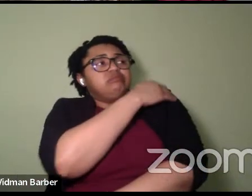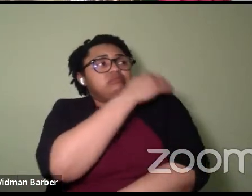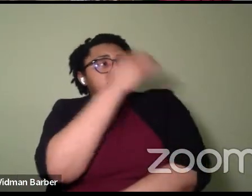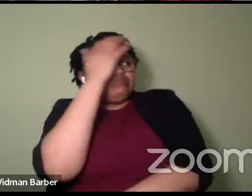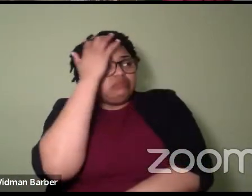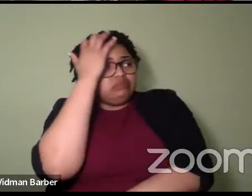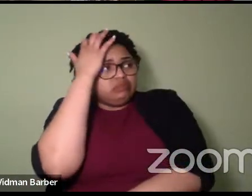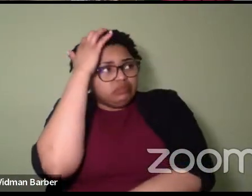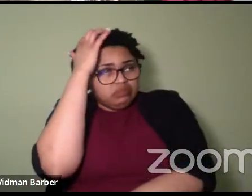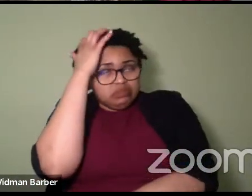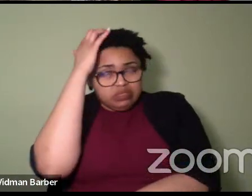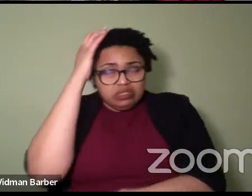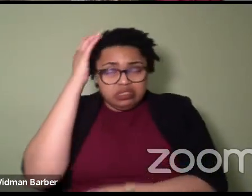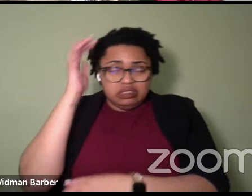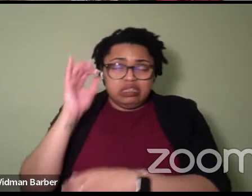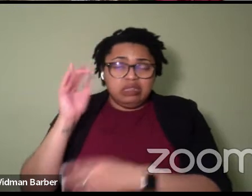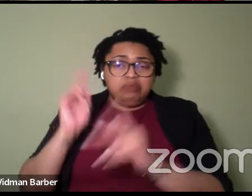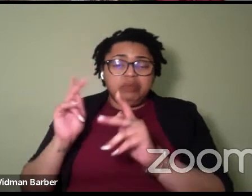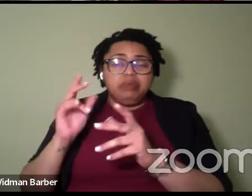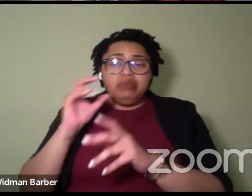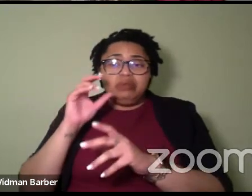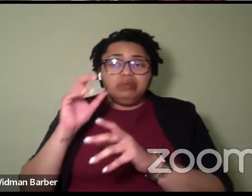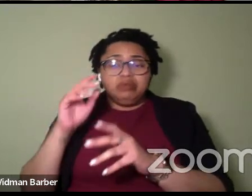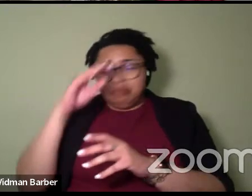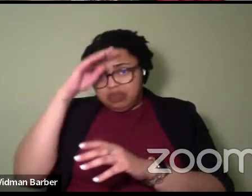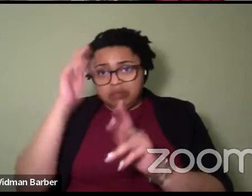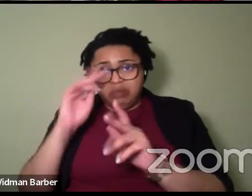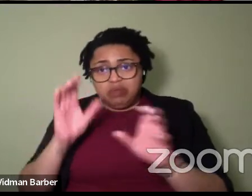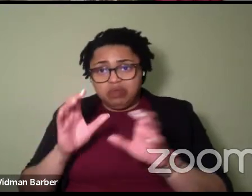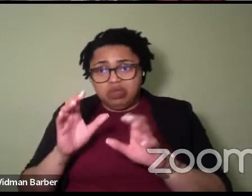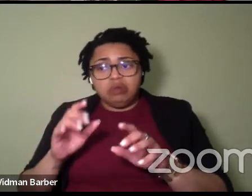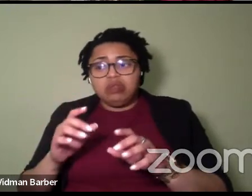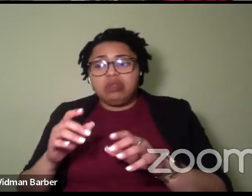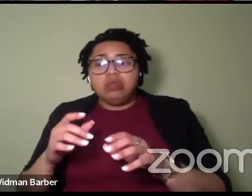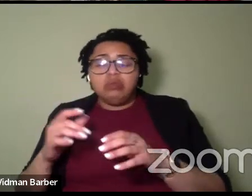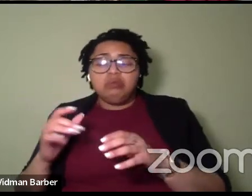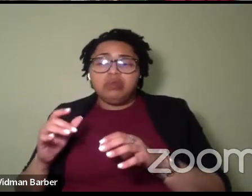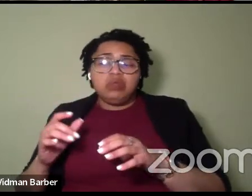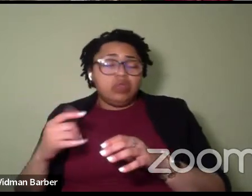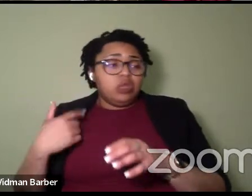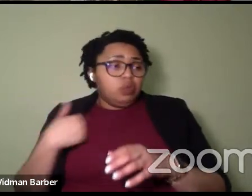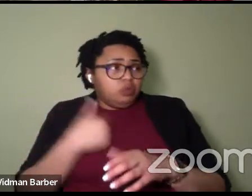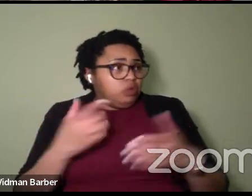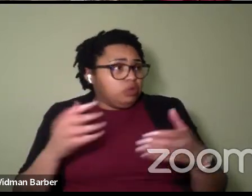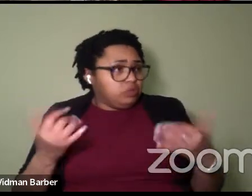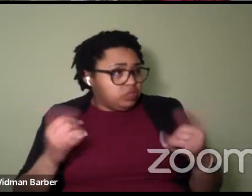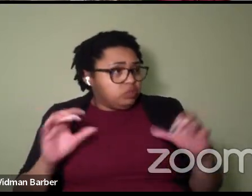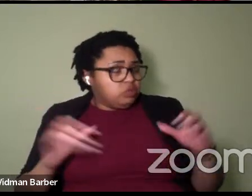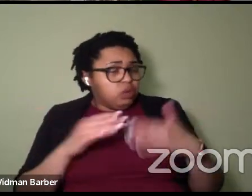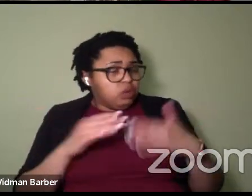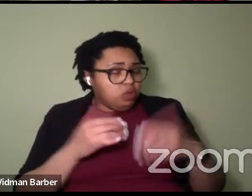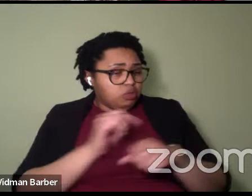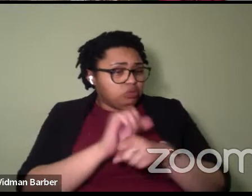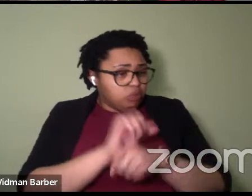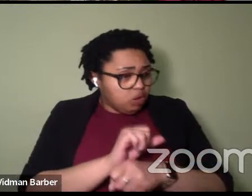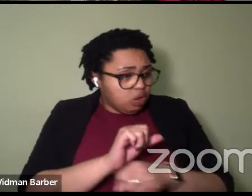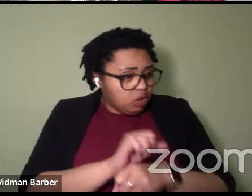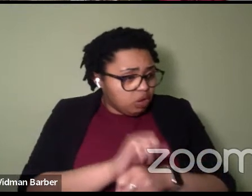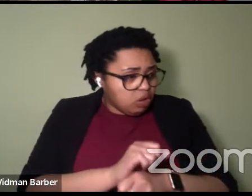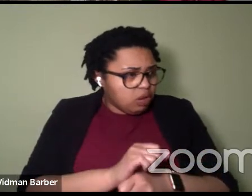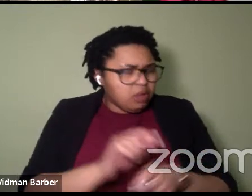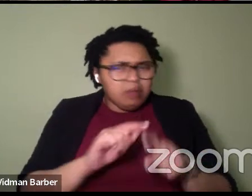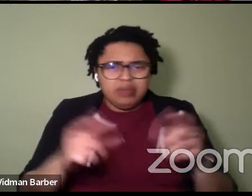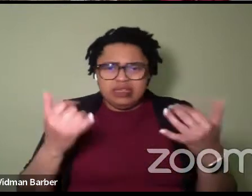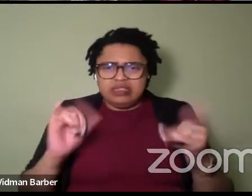what I'll say. And I feel like here we are doing all this work and it's still kind of messed up. So yeah, I said a lot,